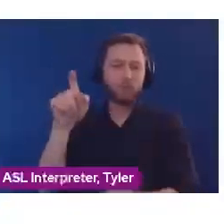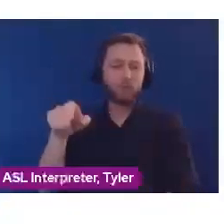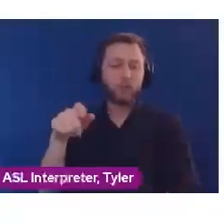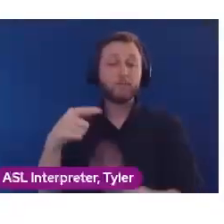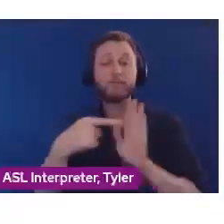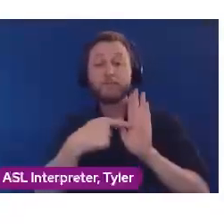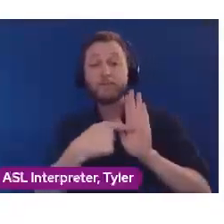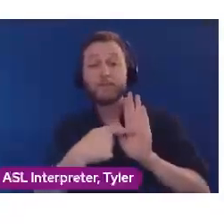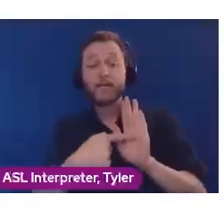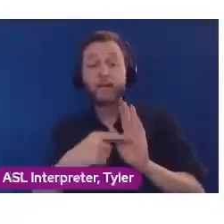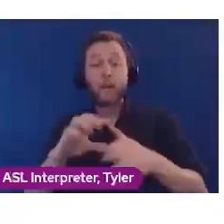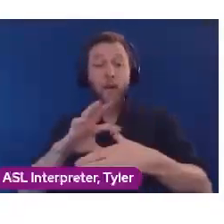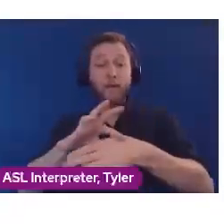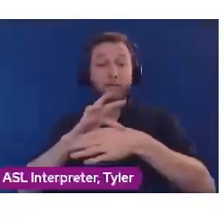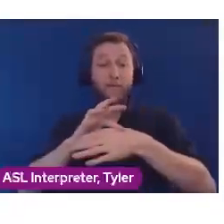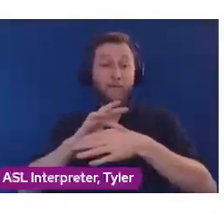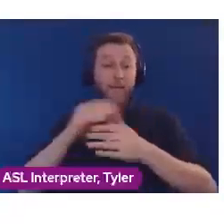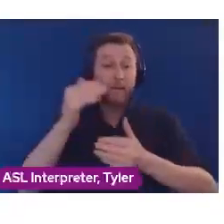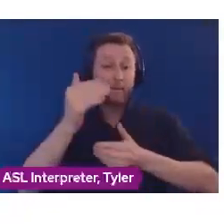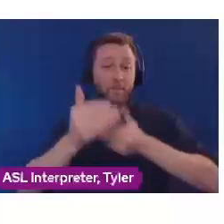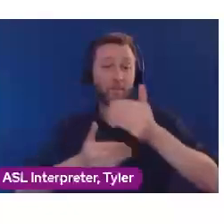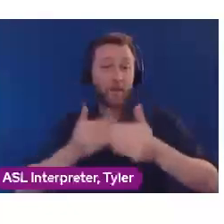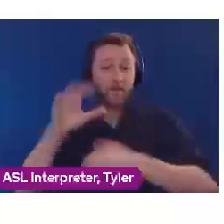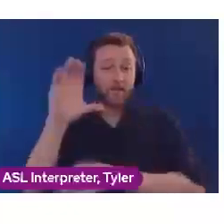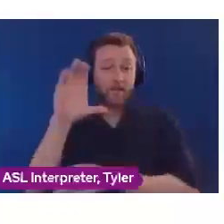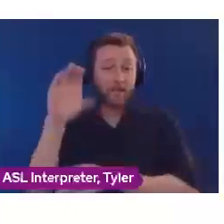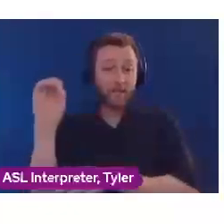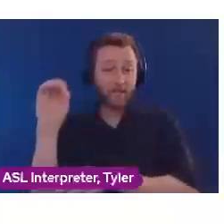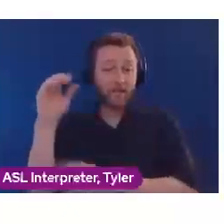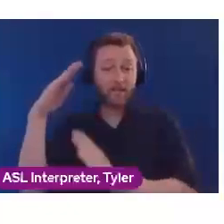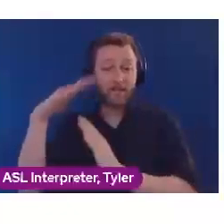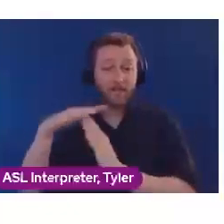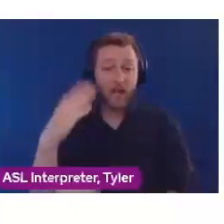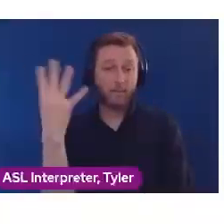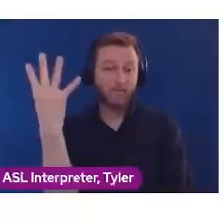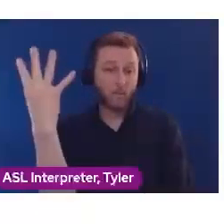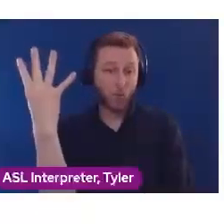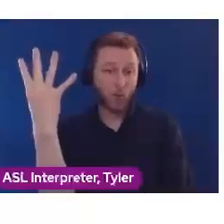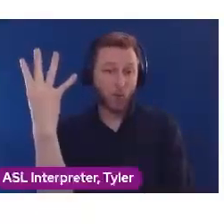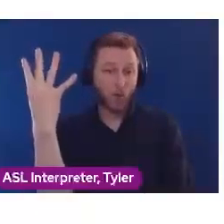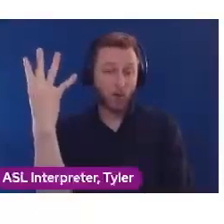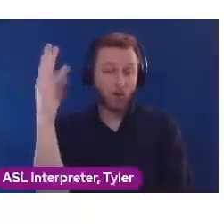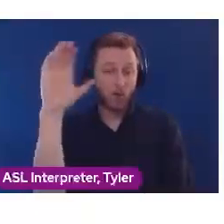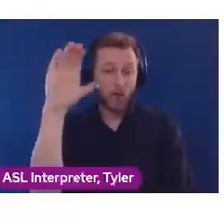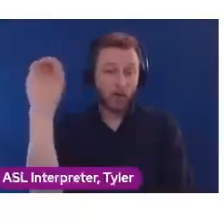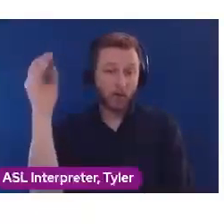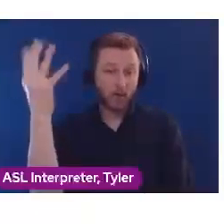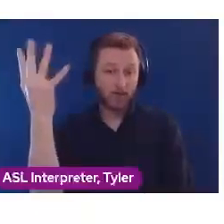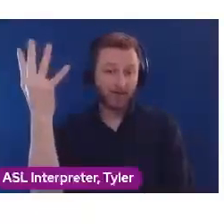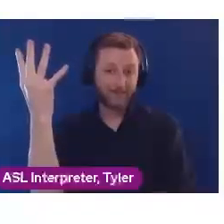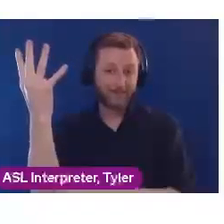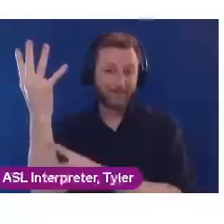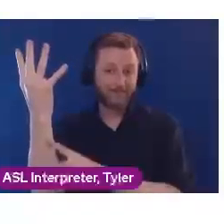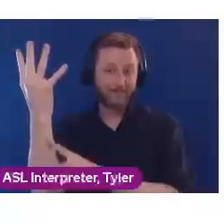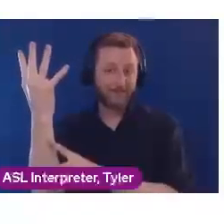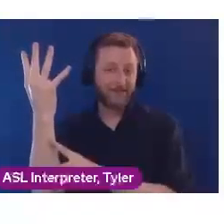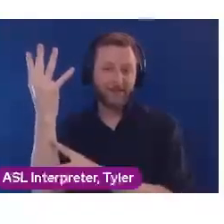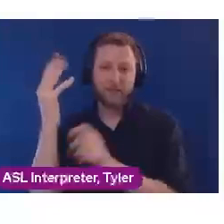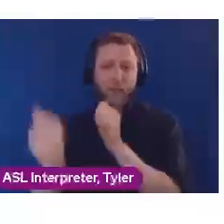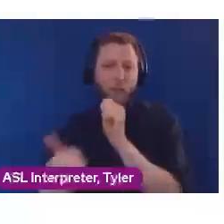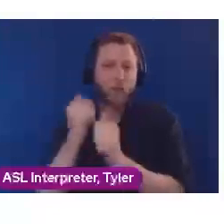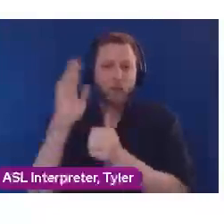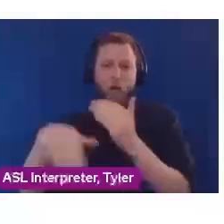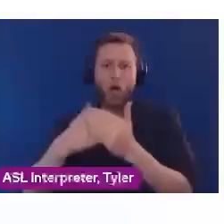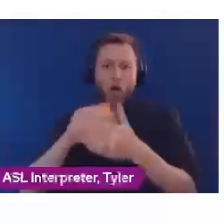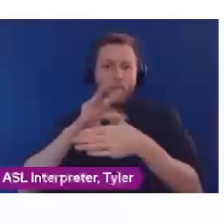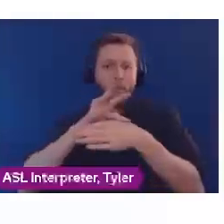in the United States make up almost the majority of all the meat that you get in stores. So